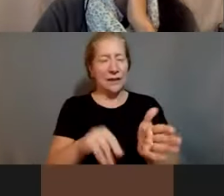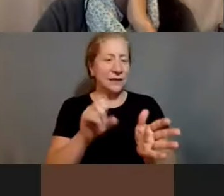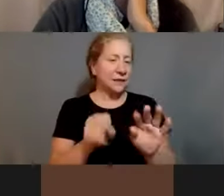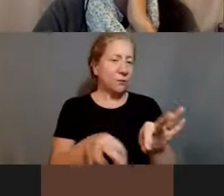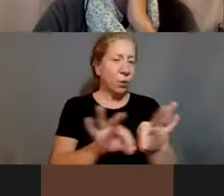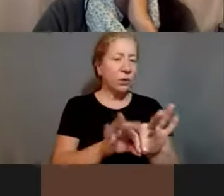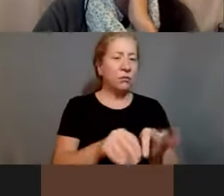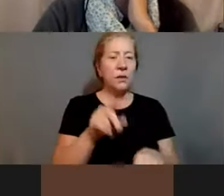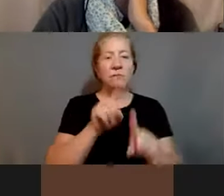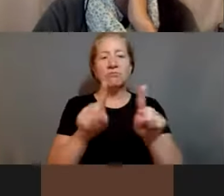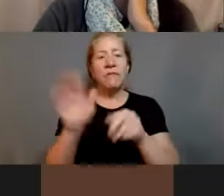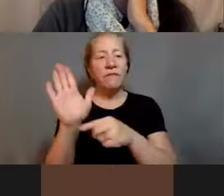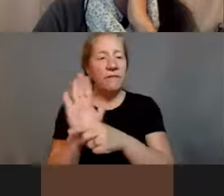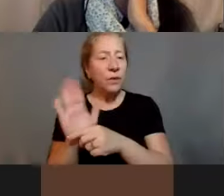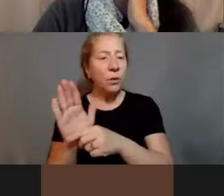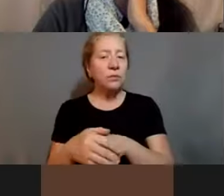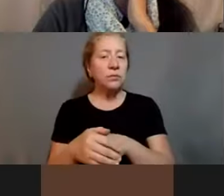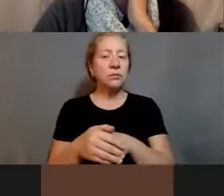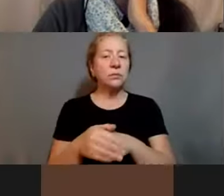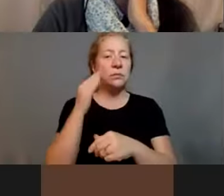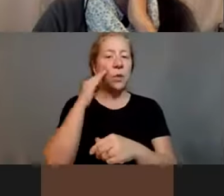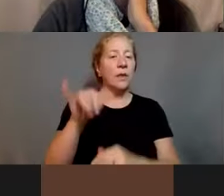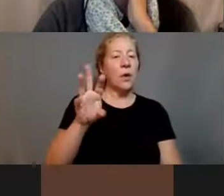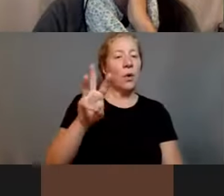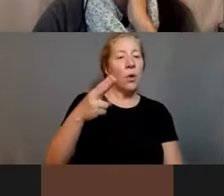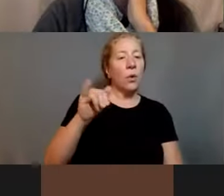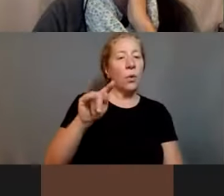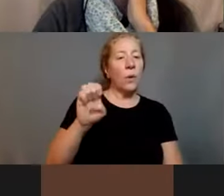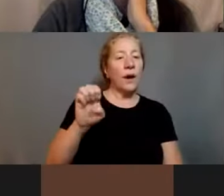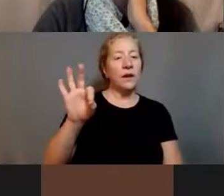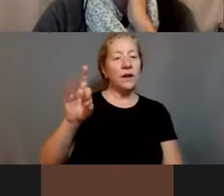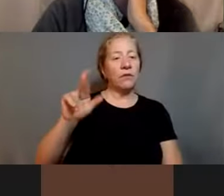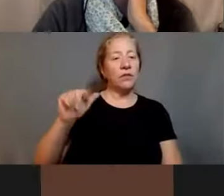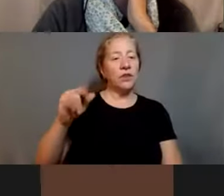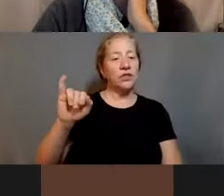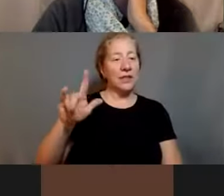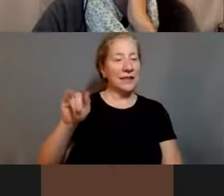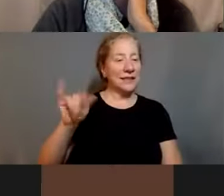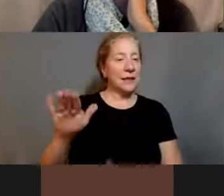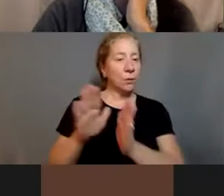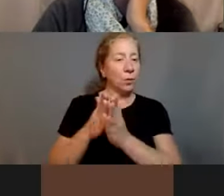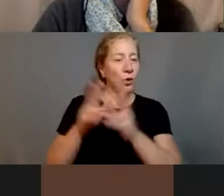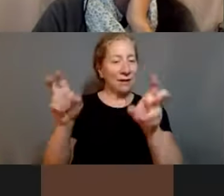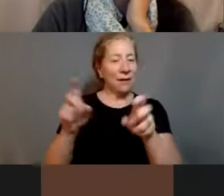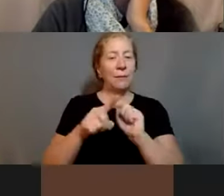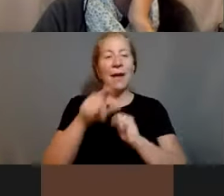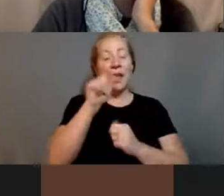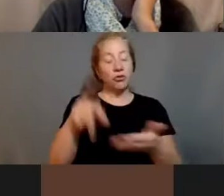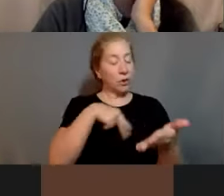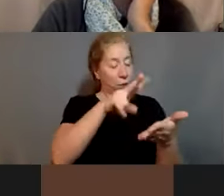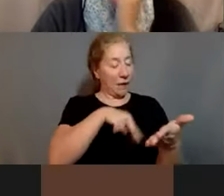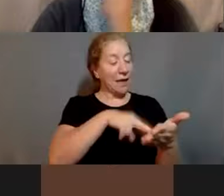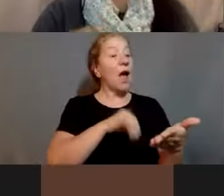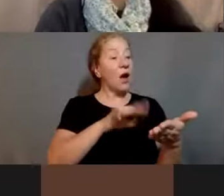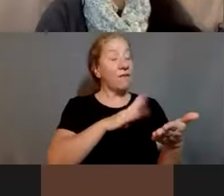Watching videos, there's White Fragility, right? So there are books, but again, you can't just read a book and just think,